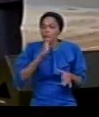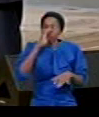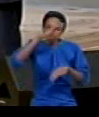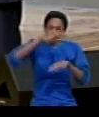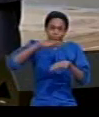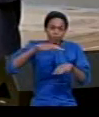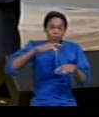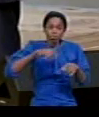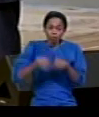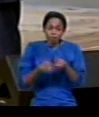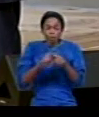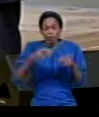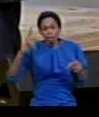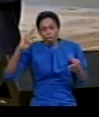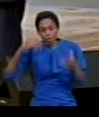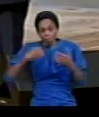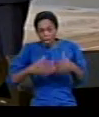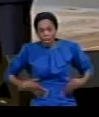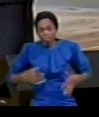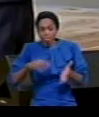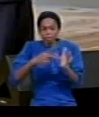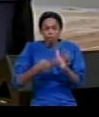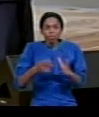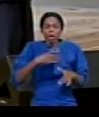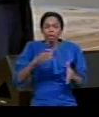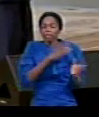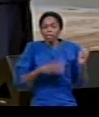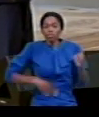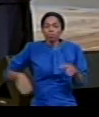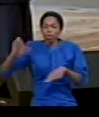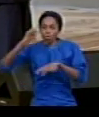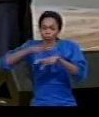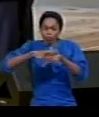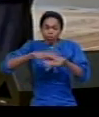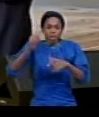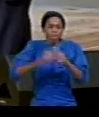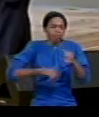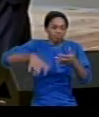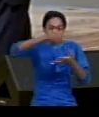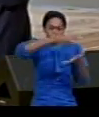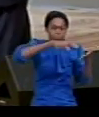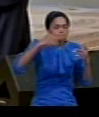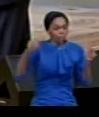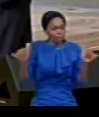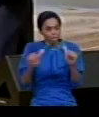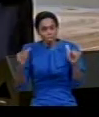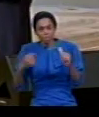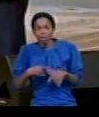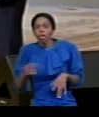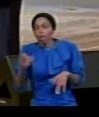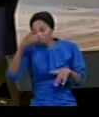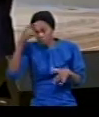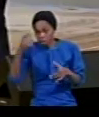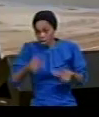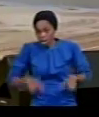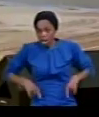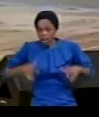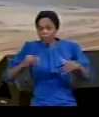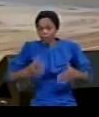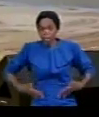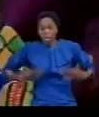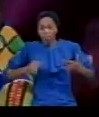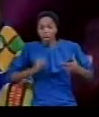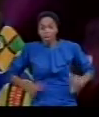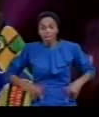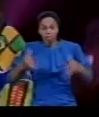because the life which I now live in the flesh, I live by the faith of the Son of God who